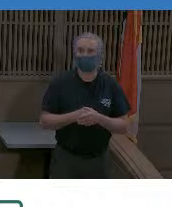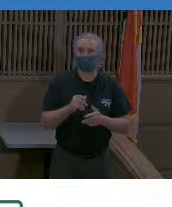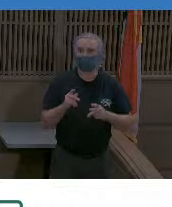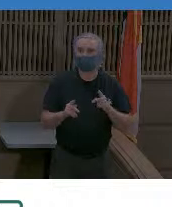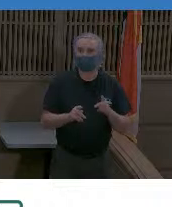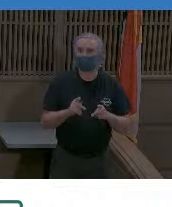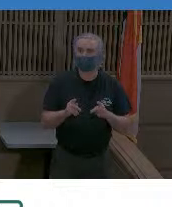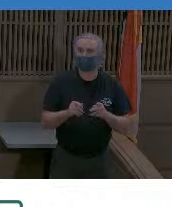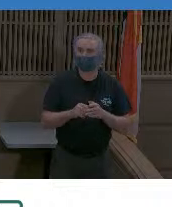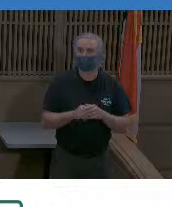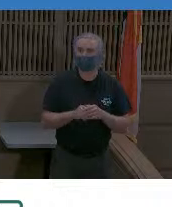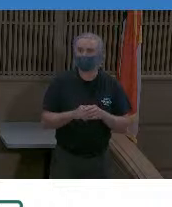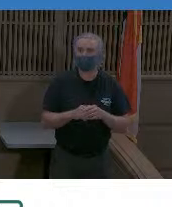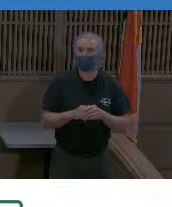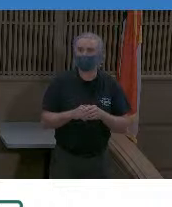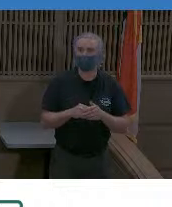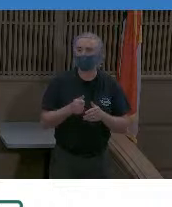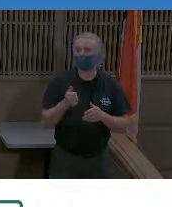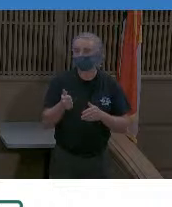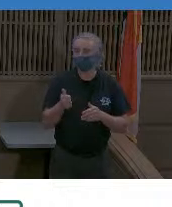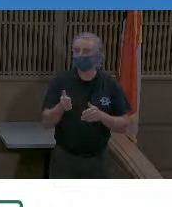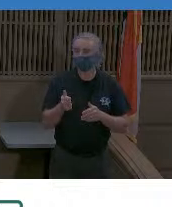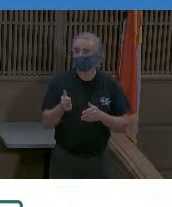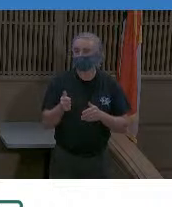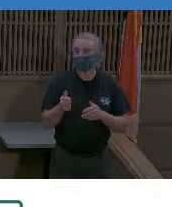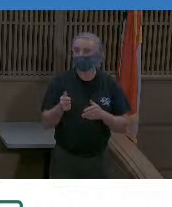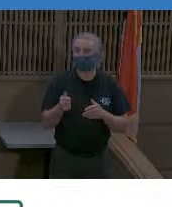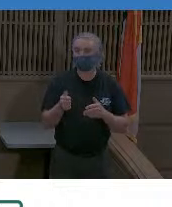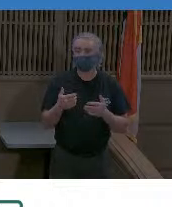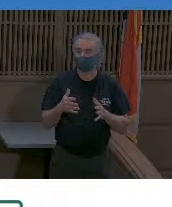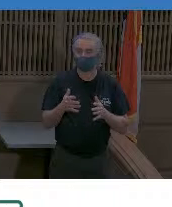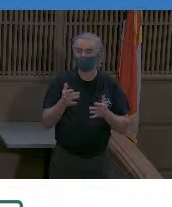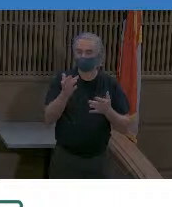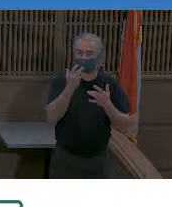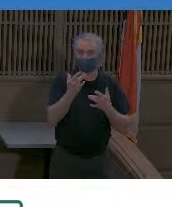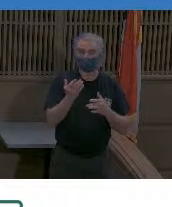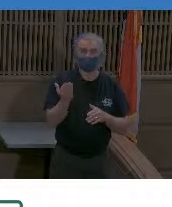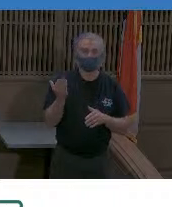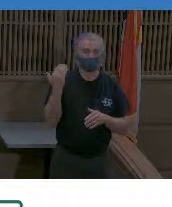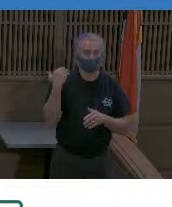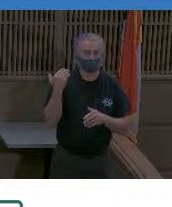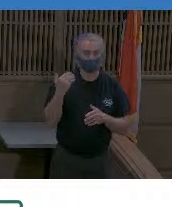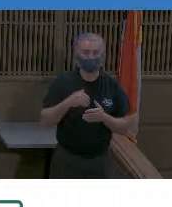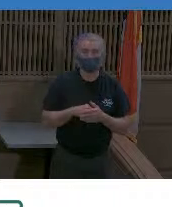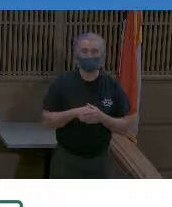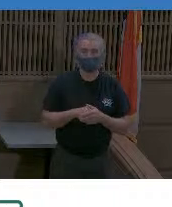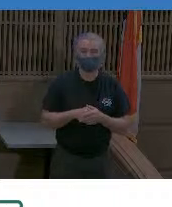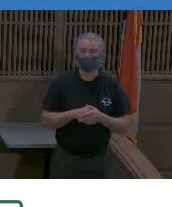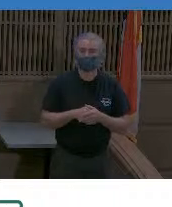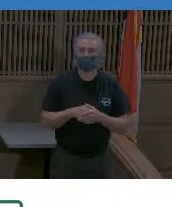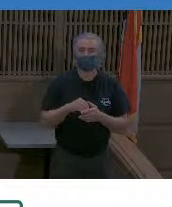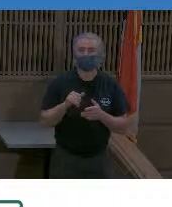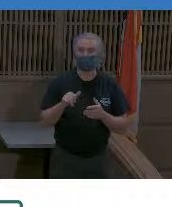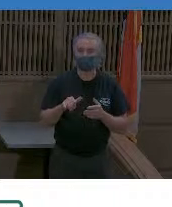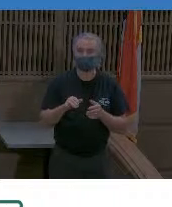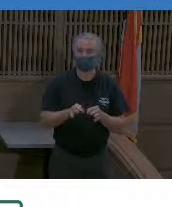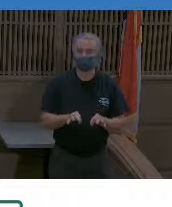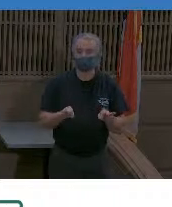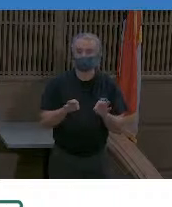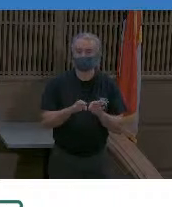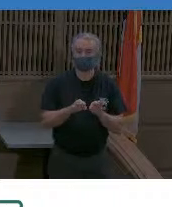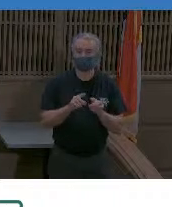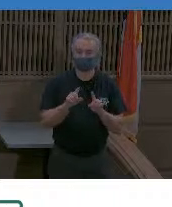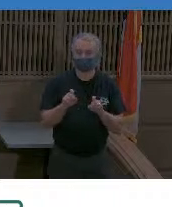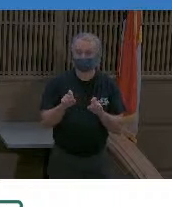people who have gotten the virus before, this was an important question for me to have an answer